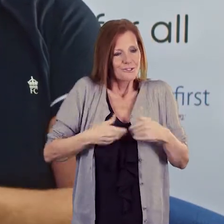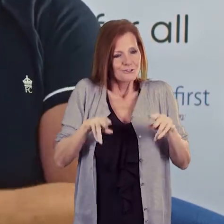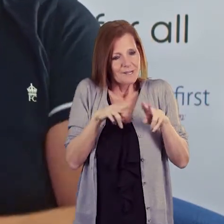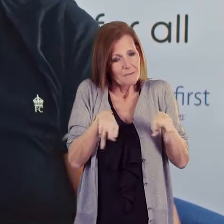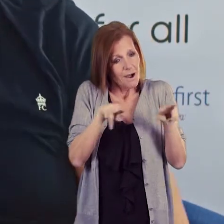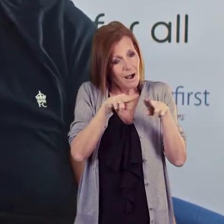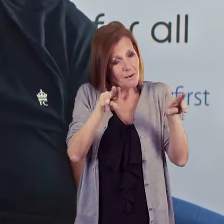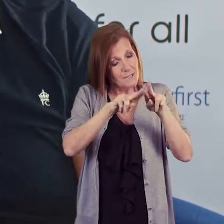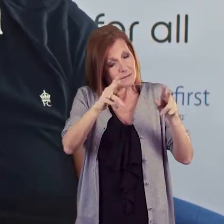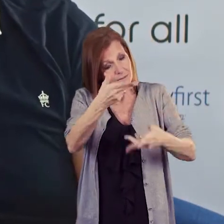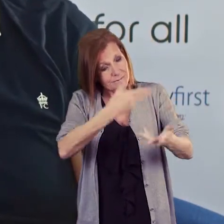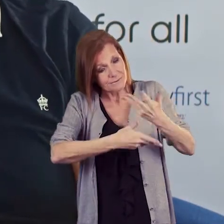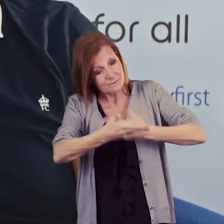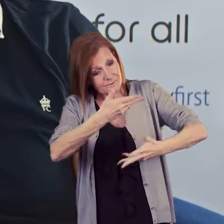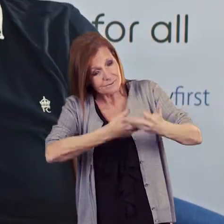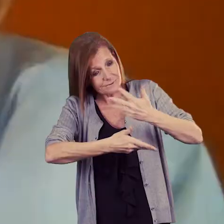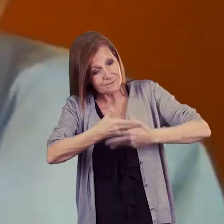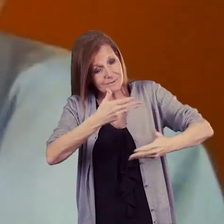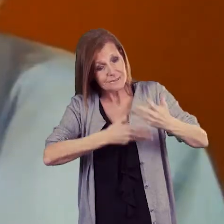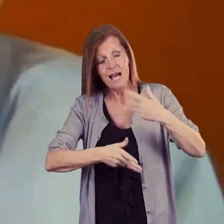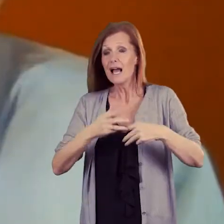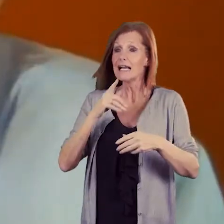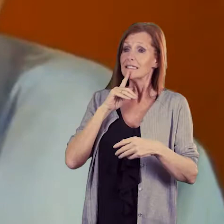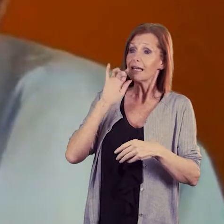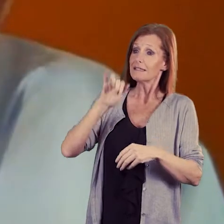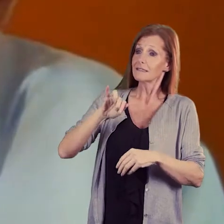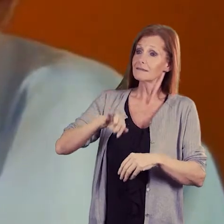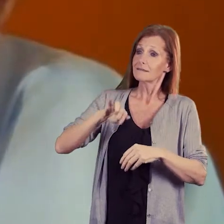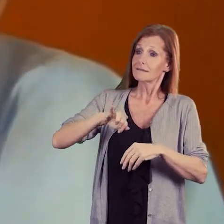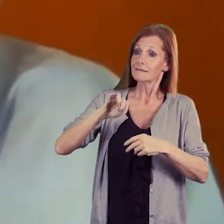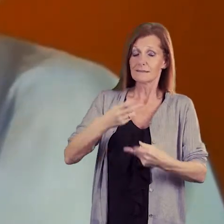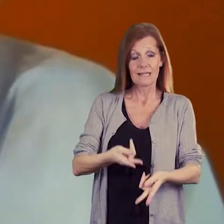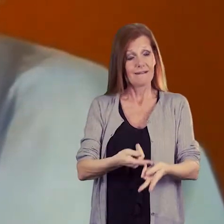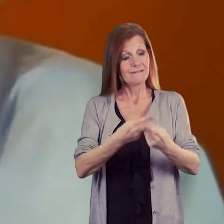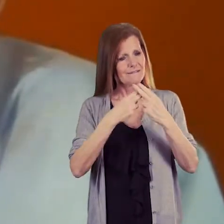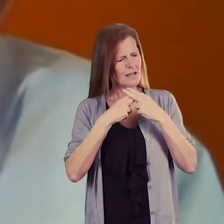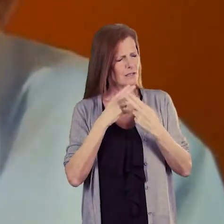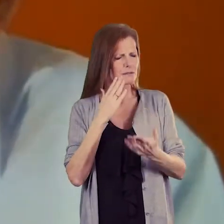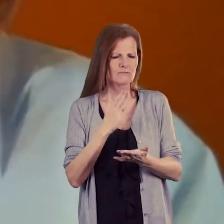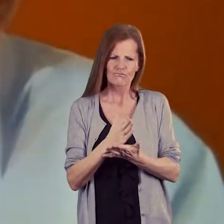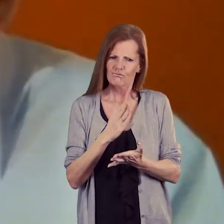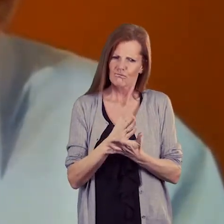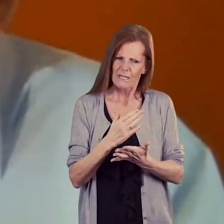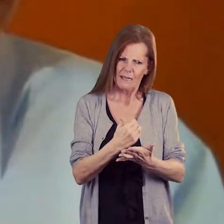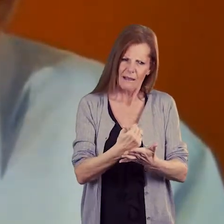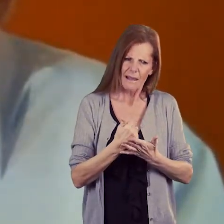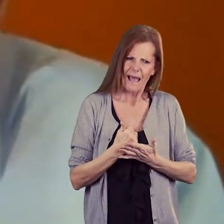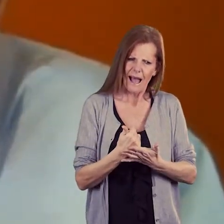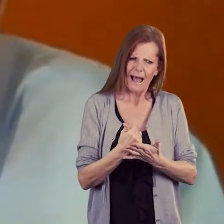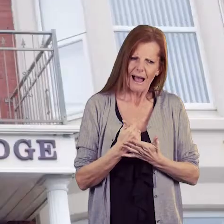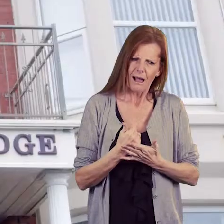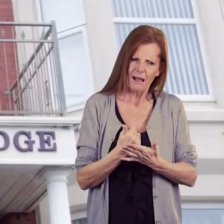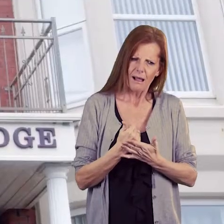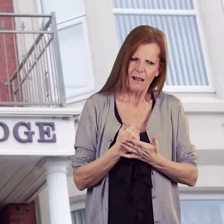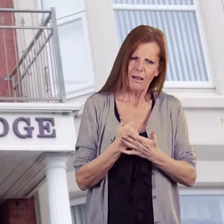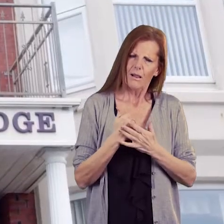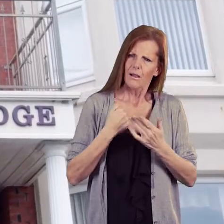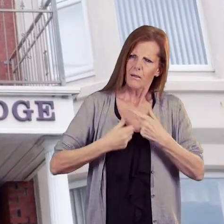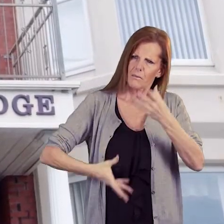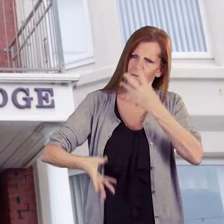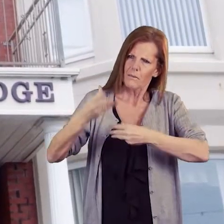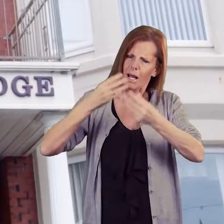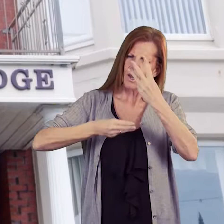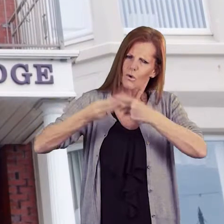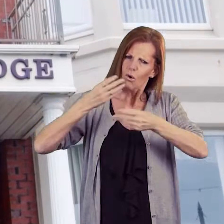apartments. Can you tell me a bit about that, please? Yeah, they came and they're very helpful. I pick things